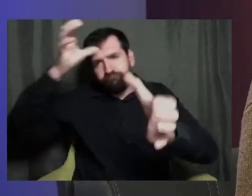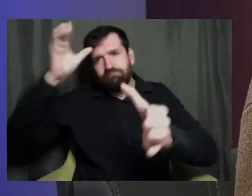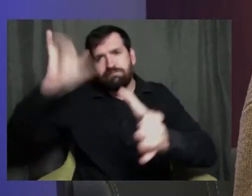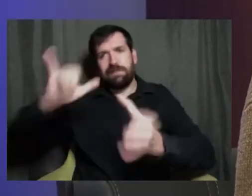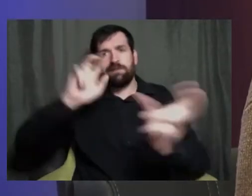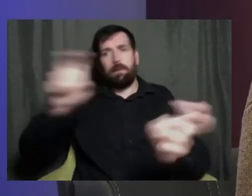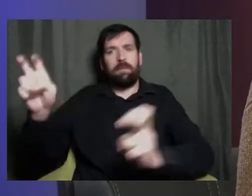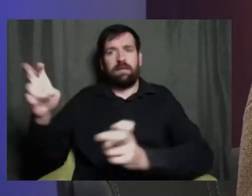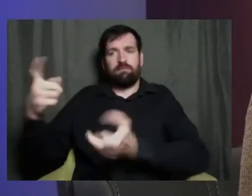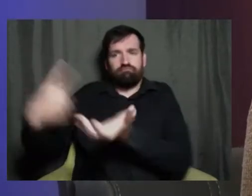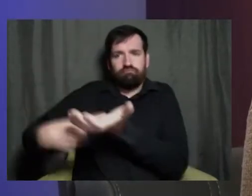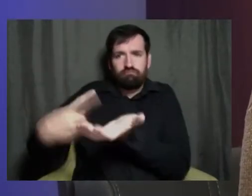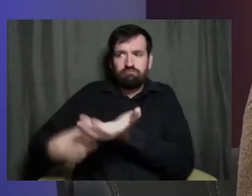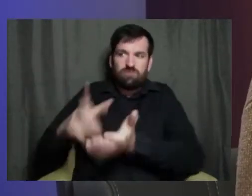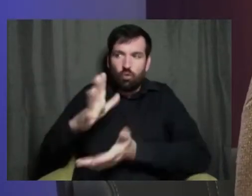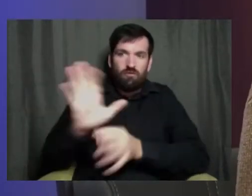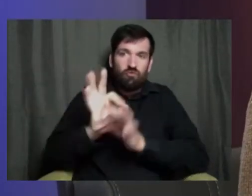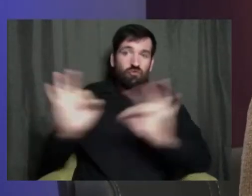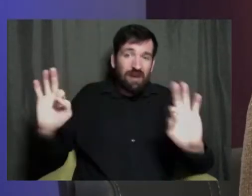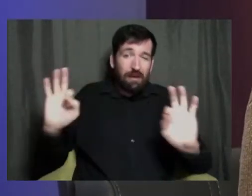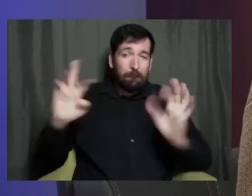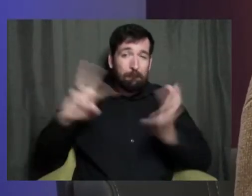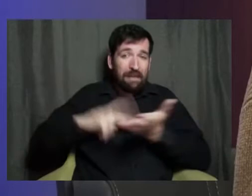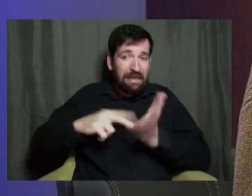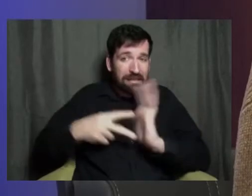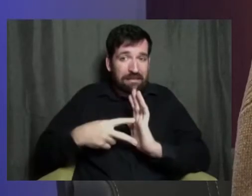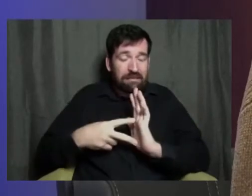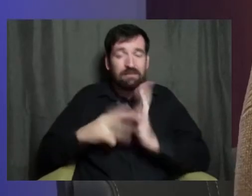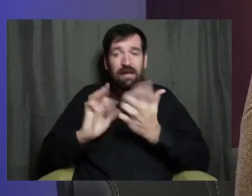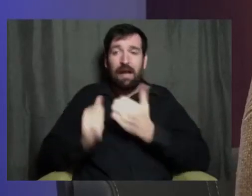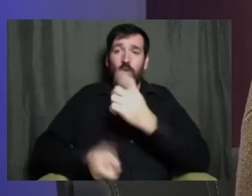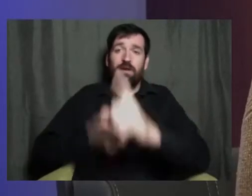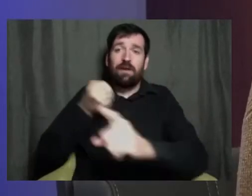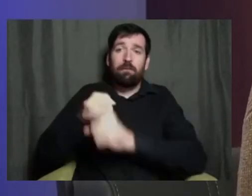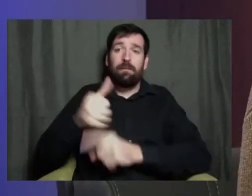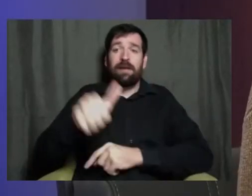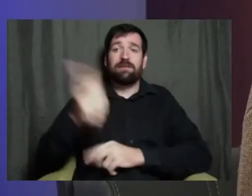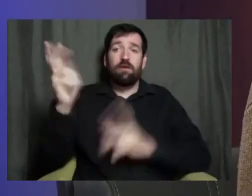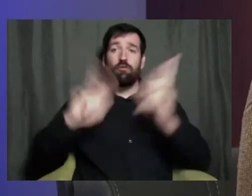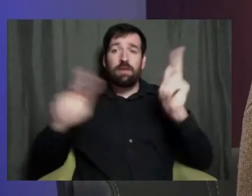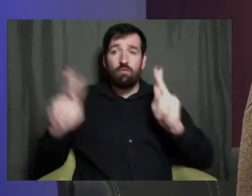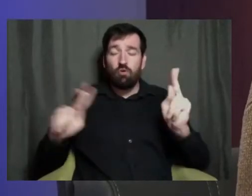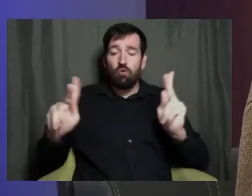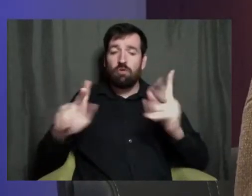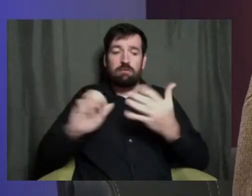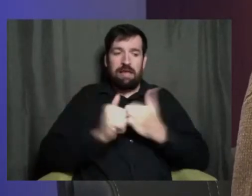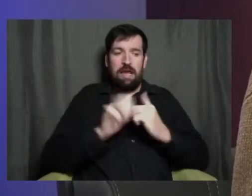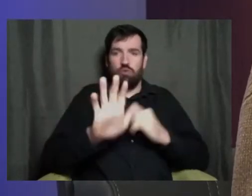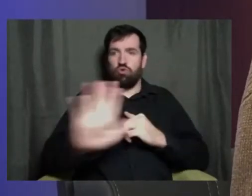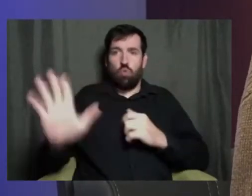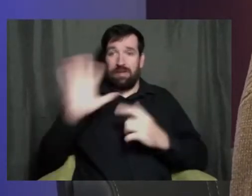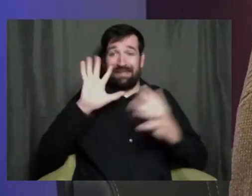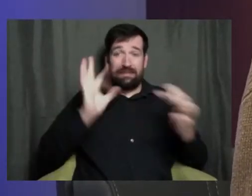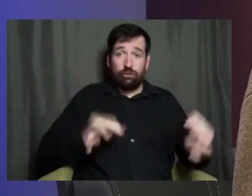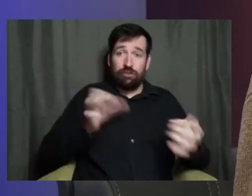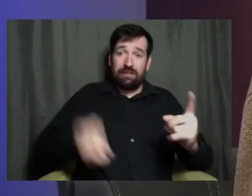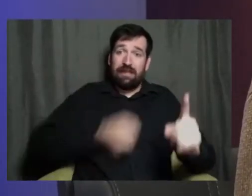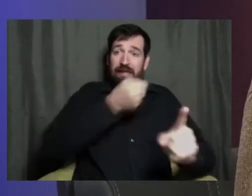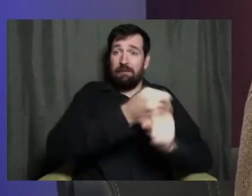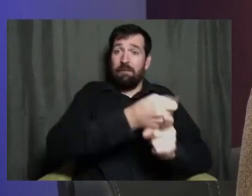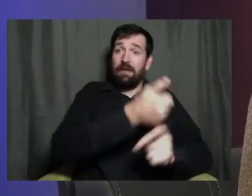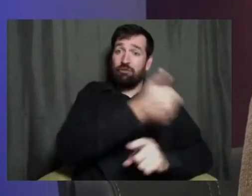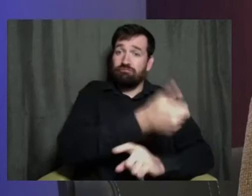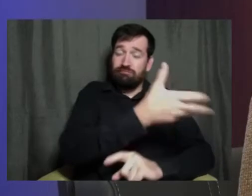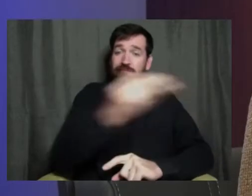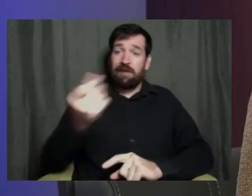your freedoms actually mean and how your freedoms may impact others, how your decisions impact yourself and your family, and how your family would feel if you were